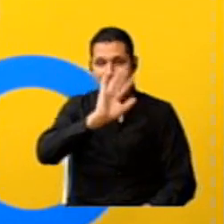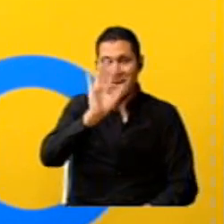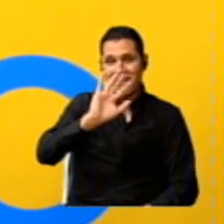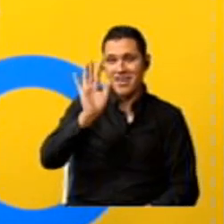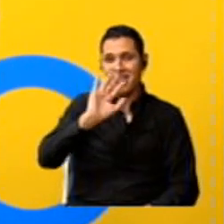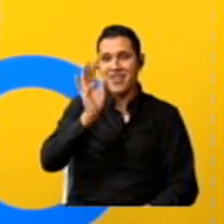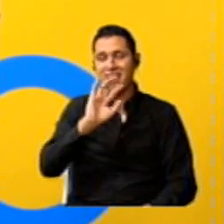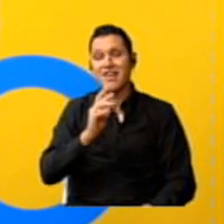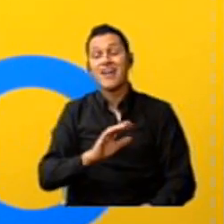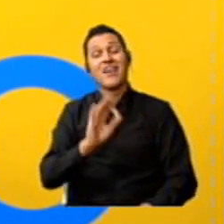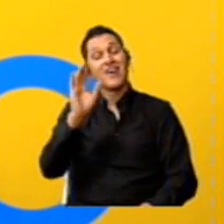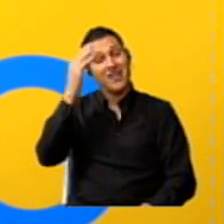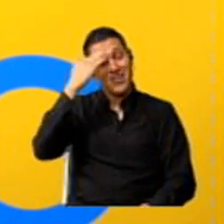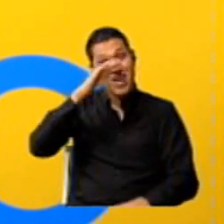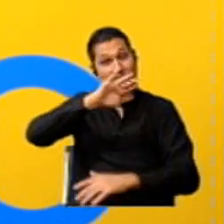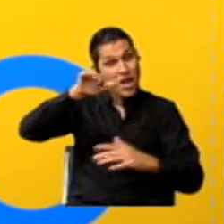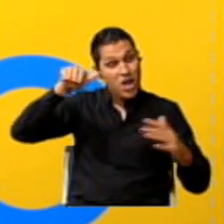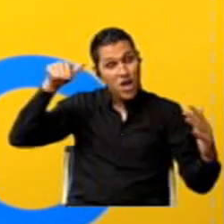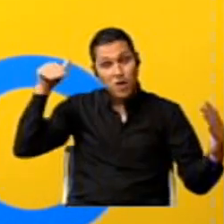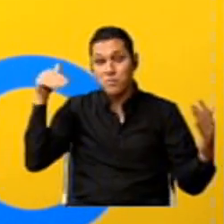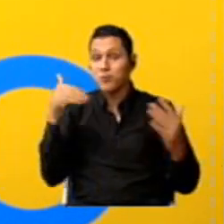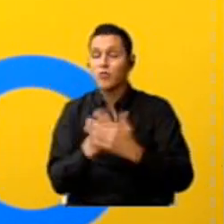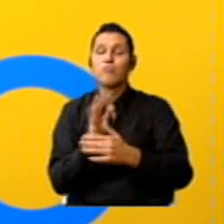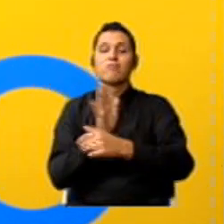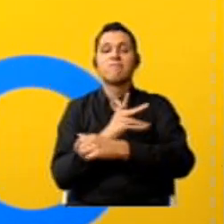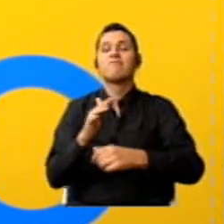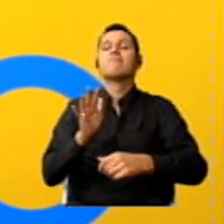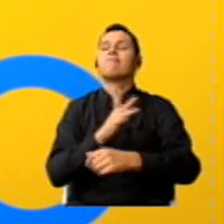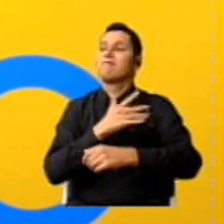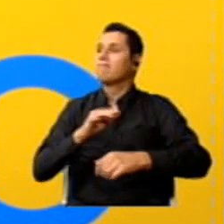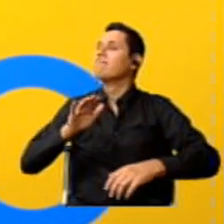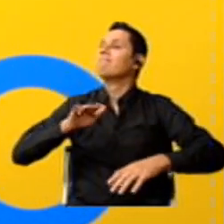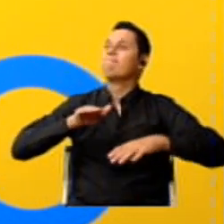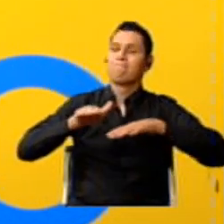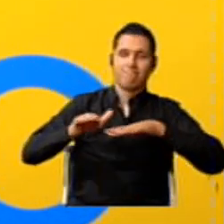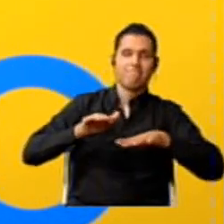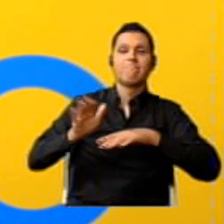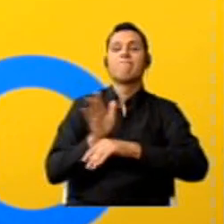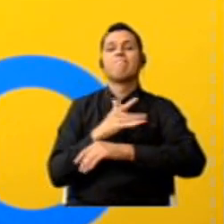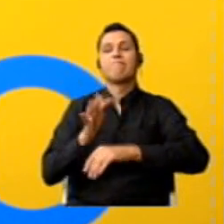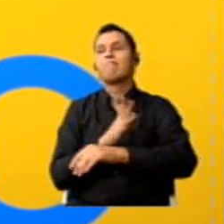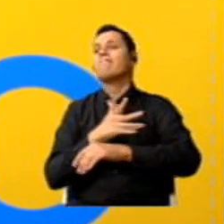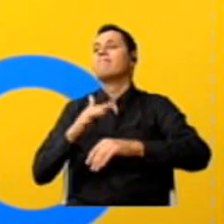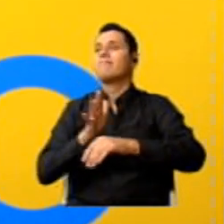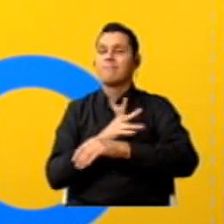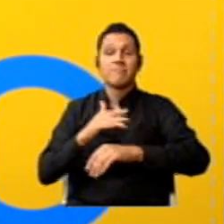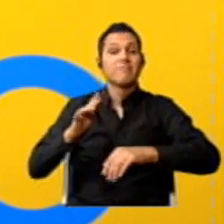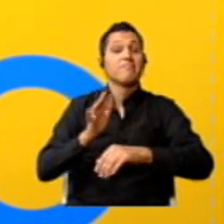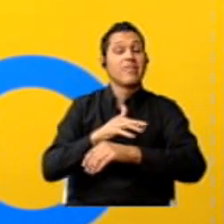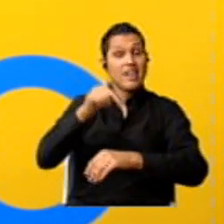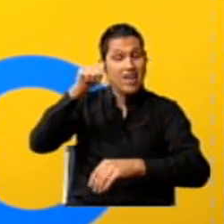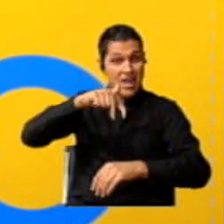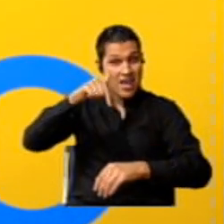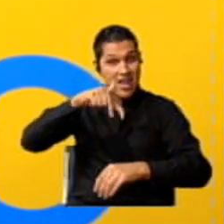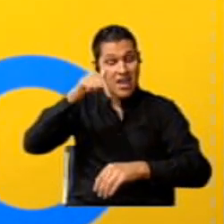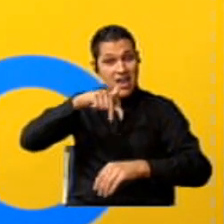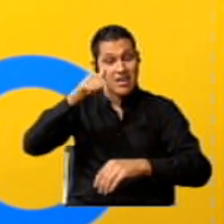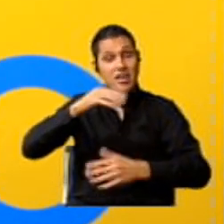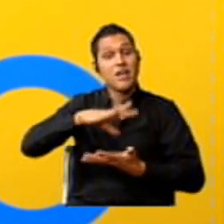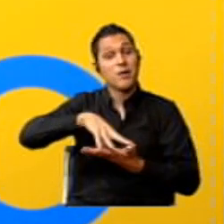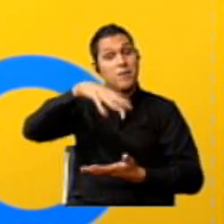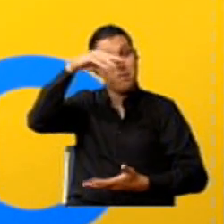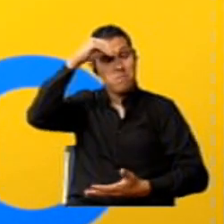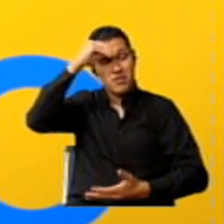goodbye, everybody. See you next class. Here in Aprendo